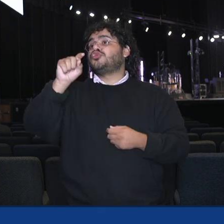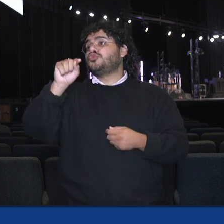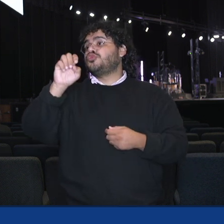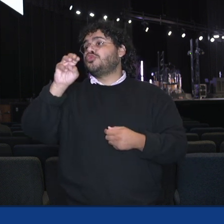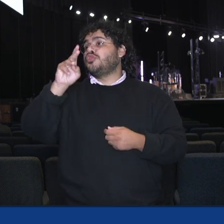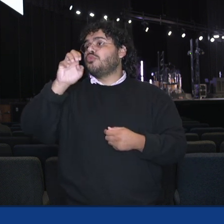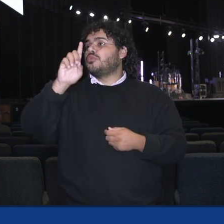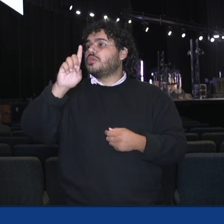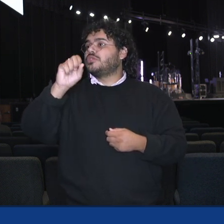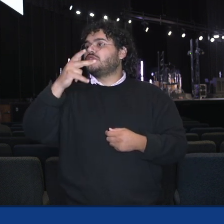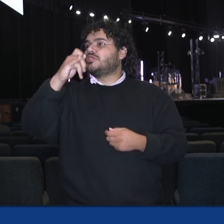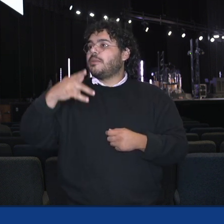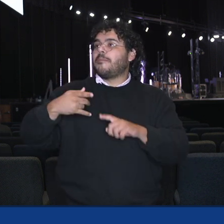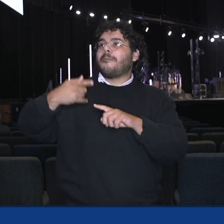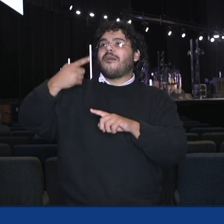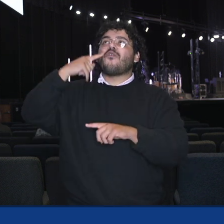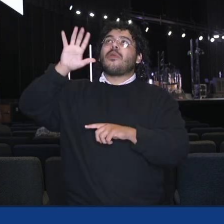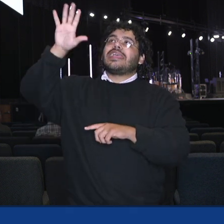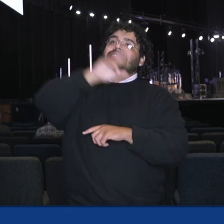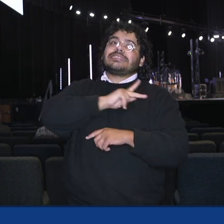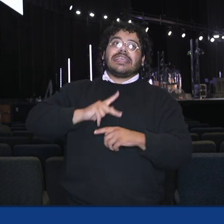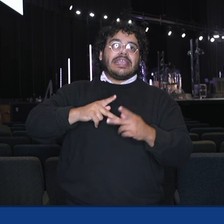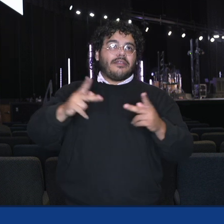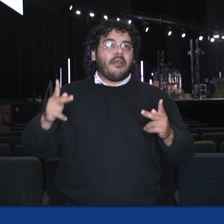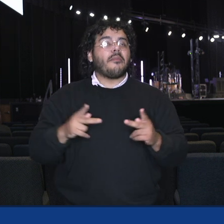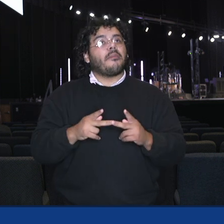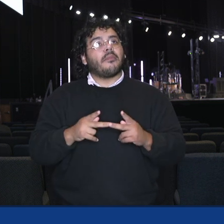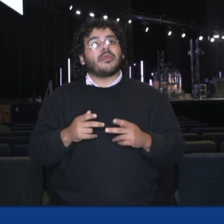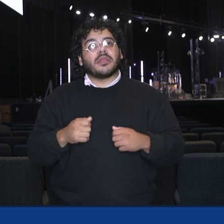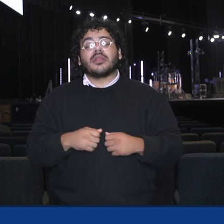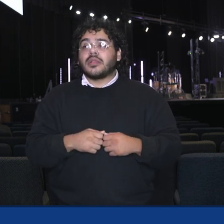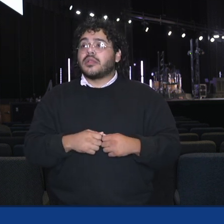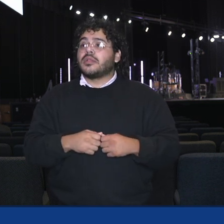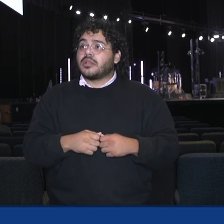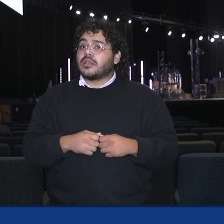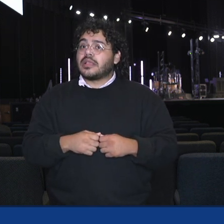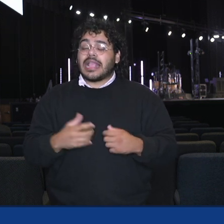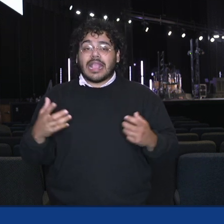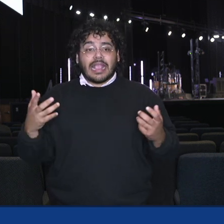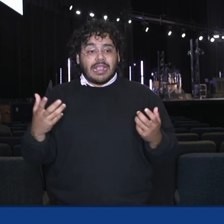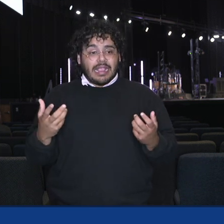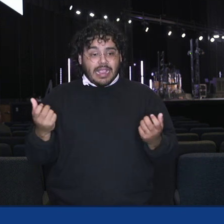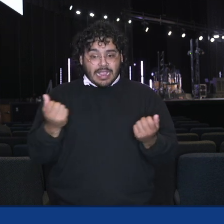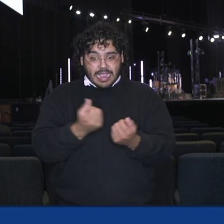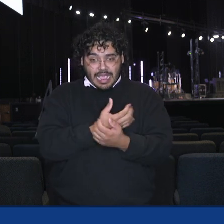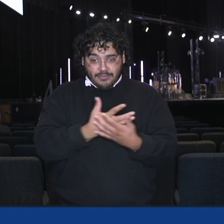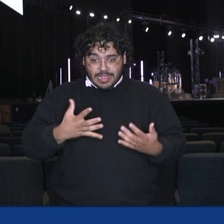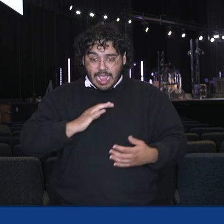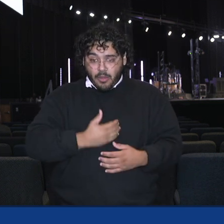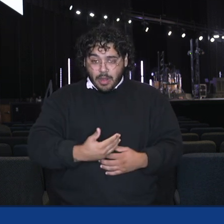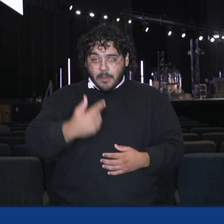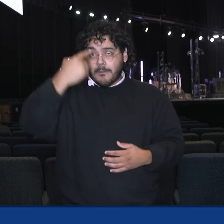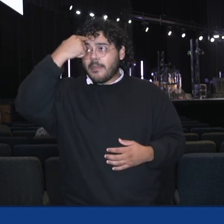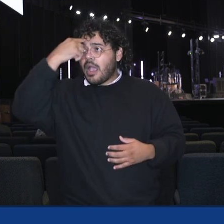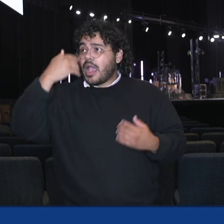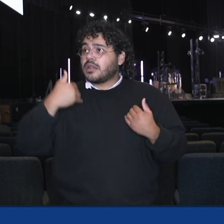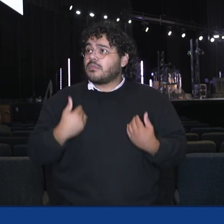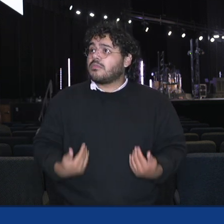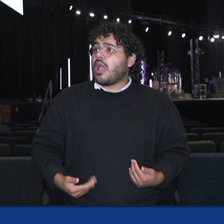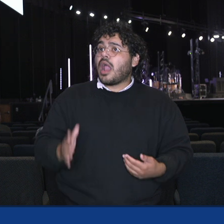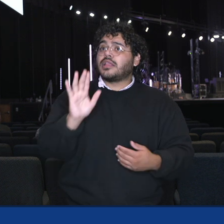that, there was a break. So everything, all of creation, our bodies, our minds, our souls, our relationships,